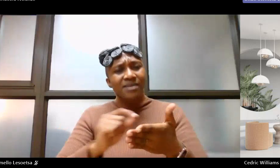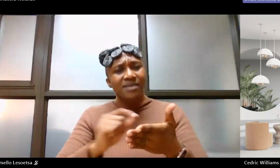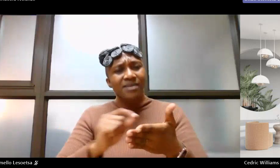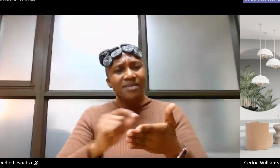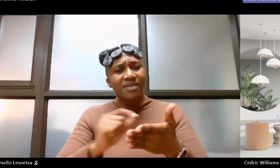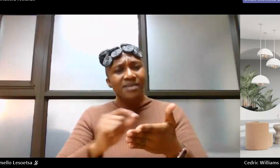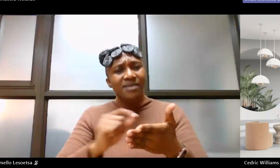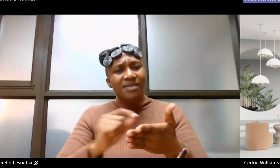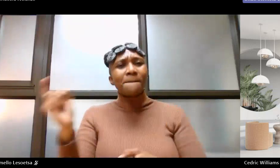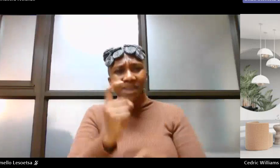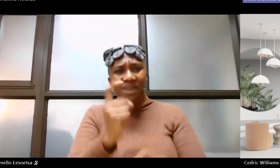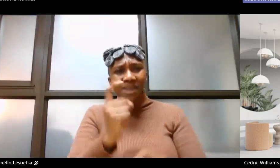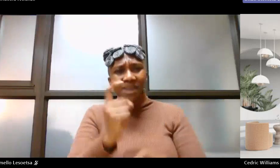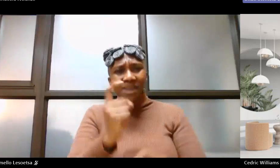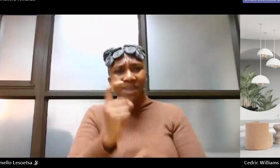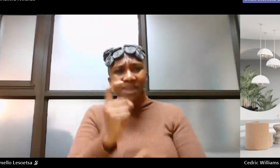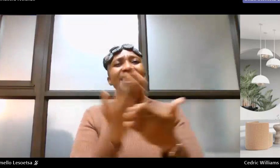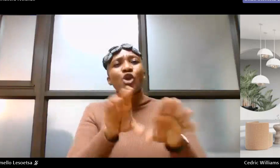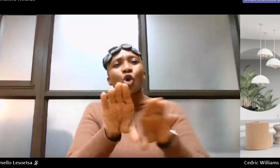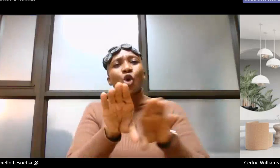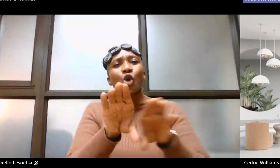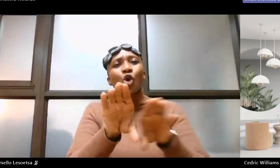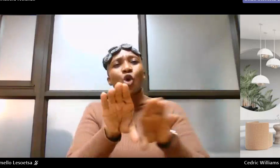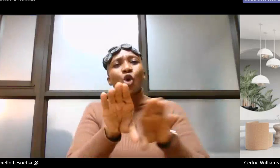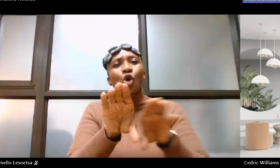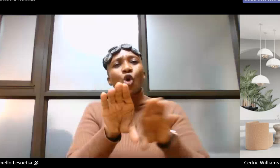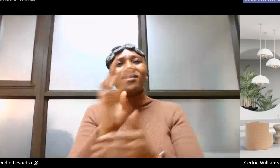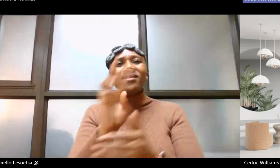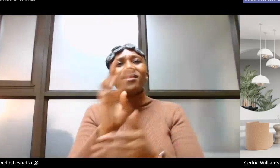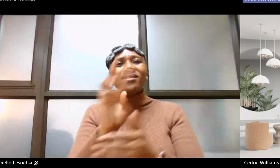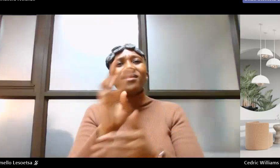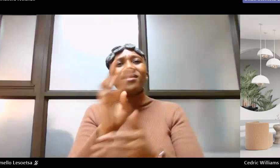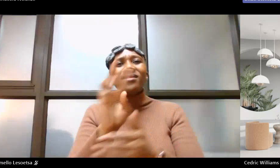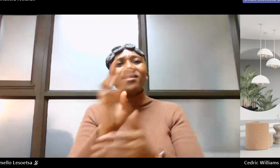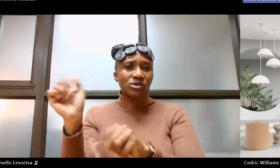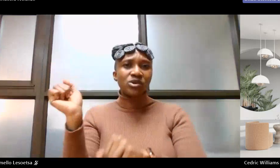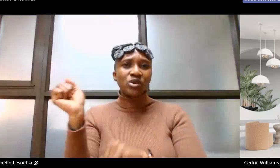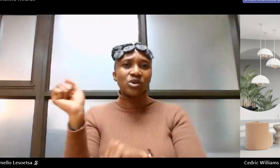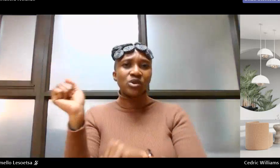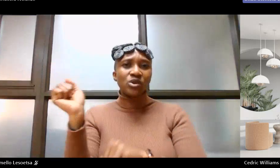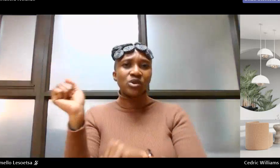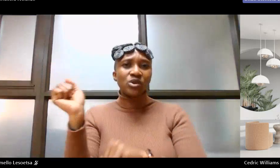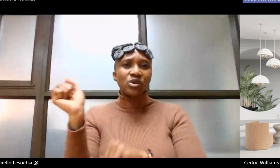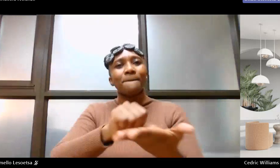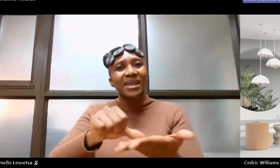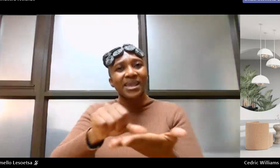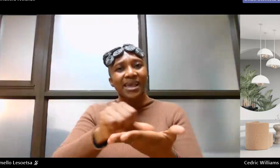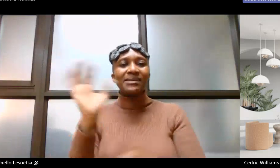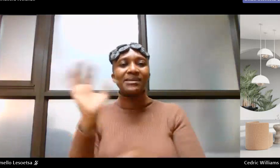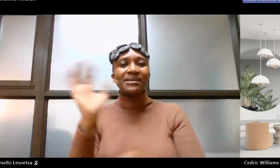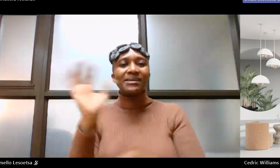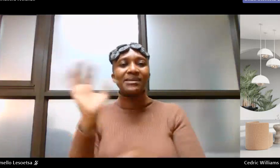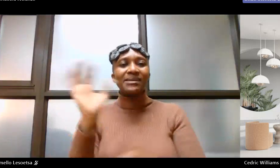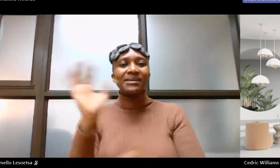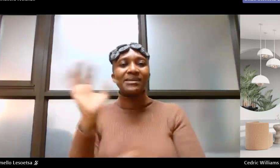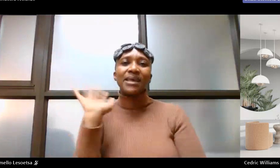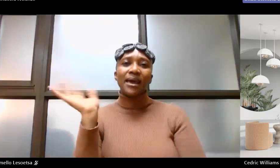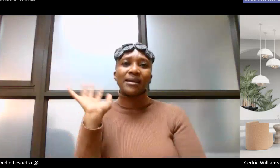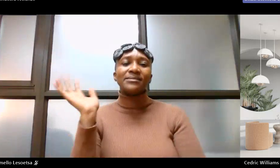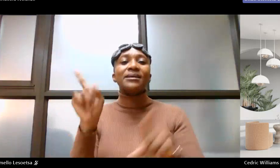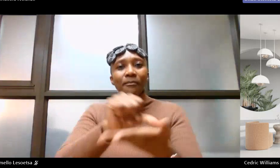it can compete with the Western views of medical science and medical view